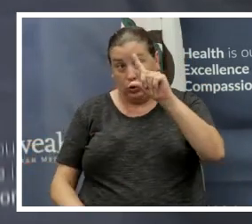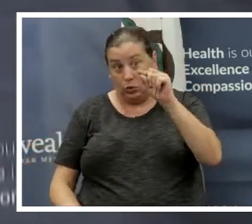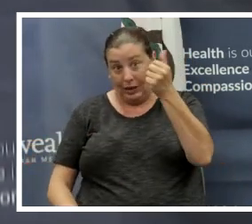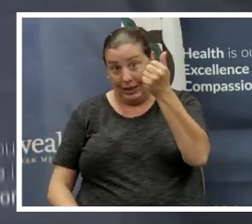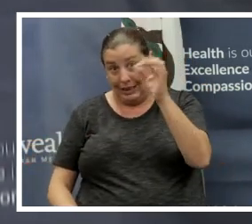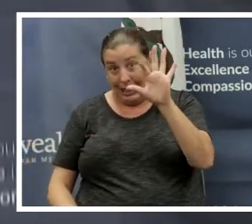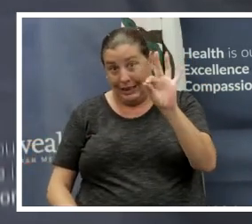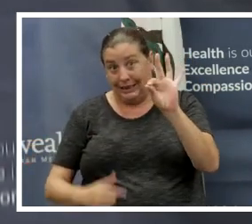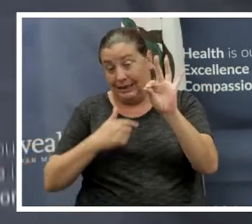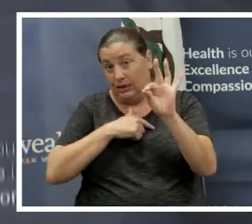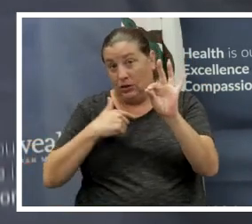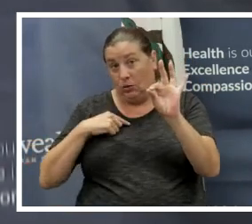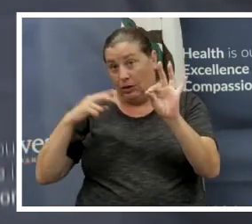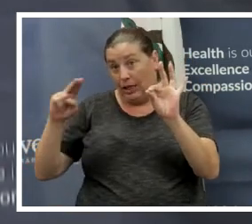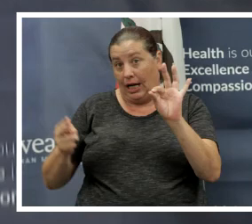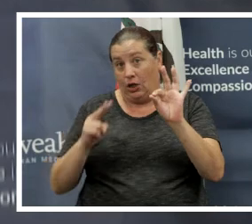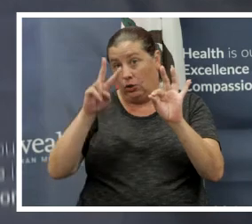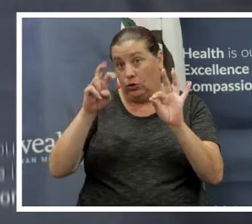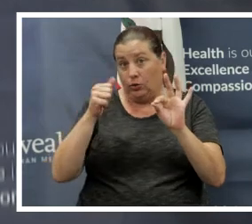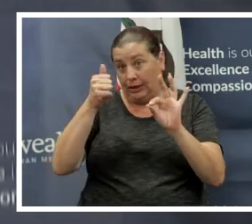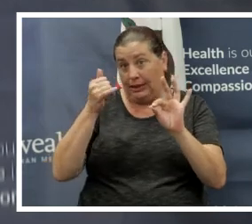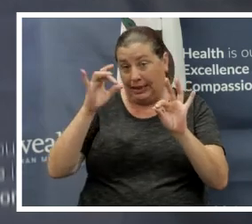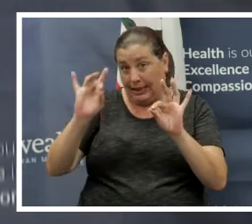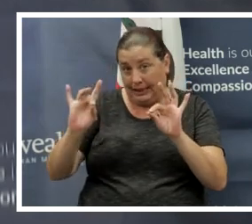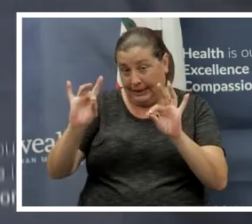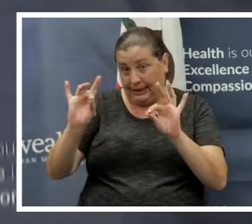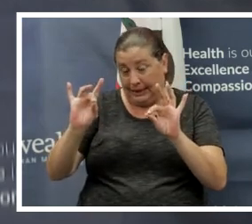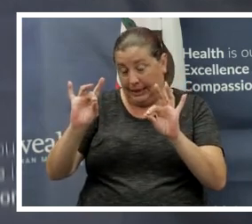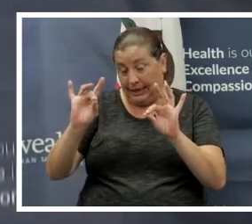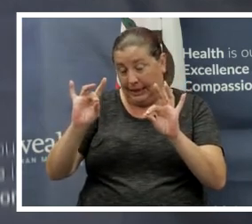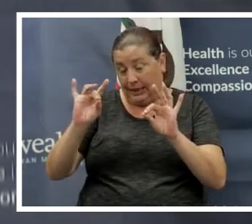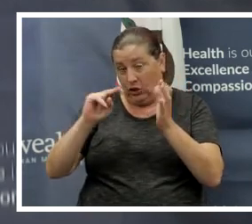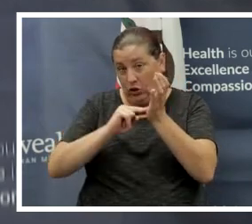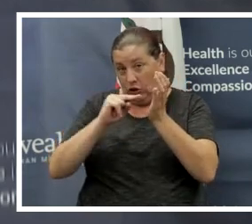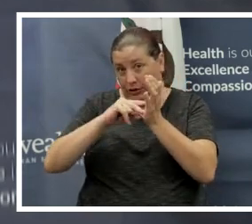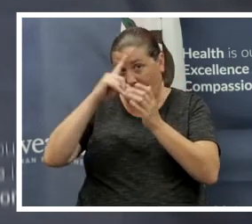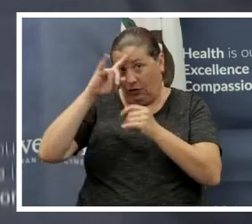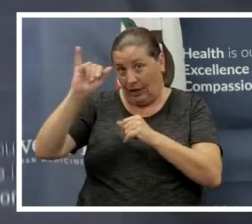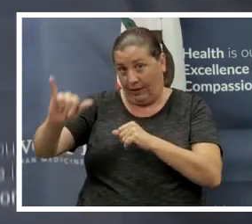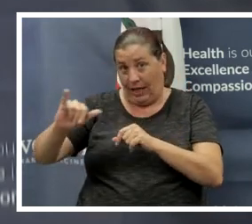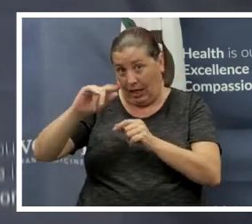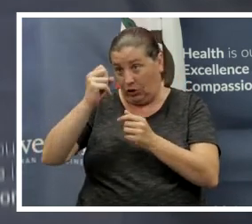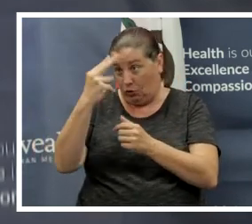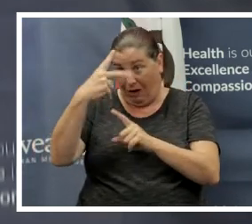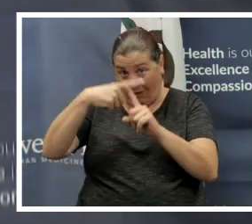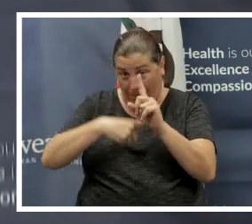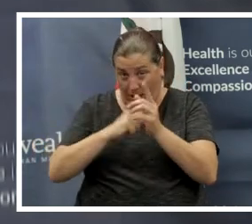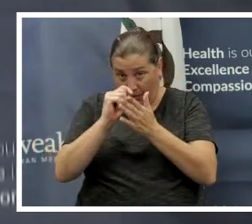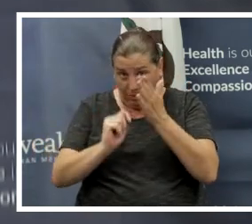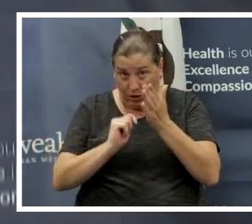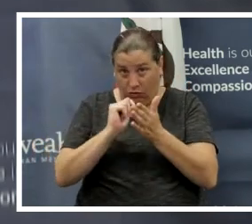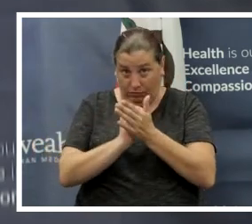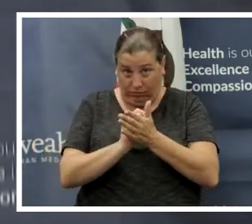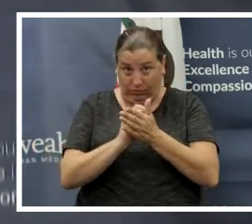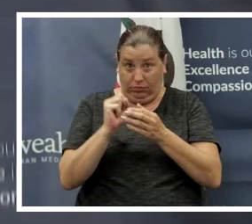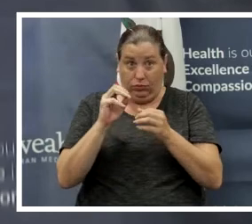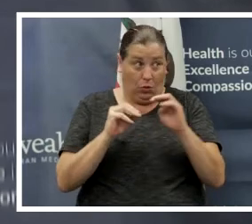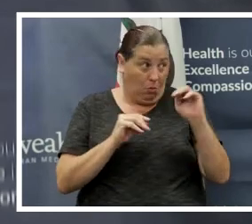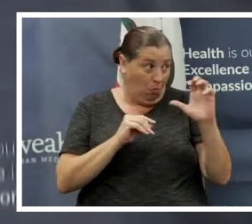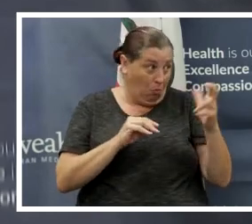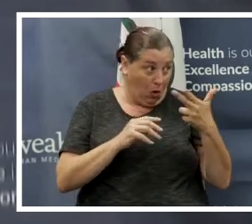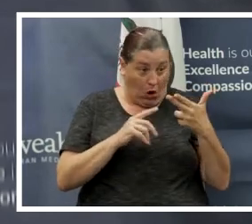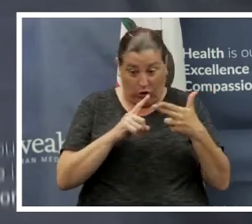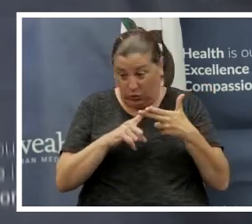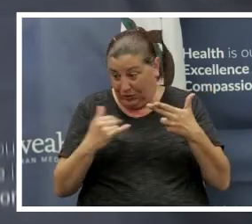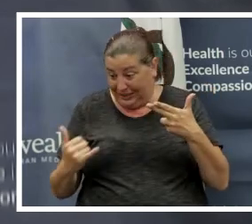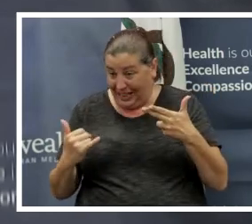we hired 218 nurses over that 12-month period. So to hire 206 in really about a 6 or 7